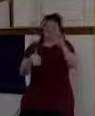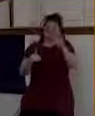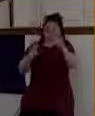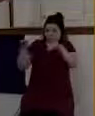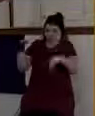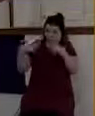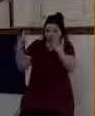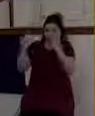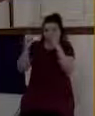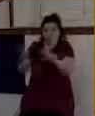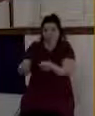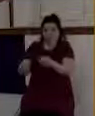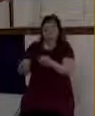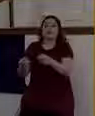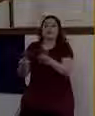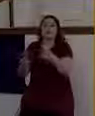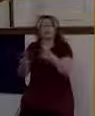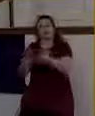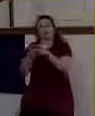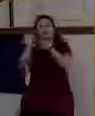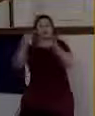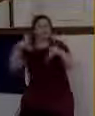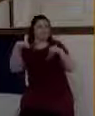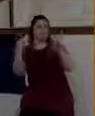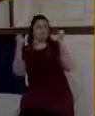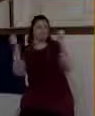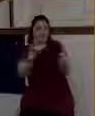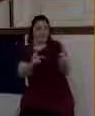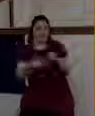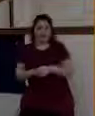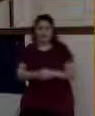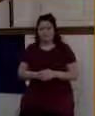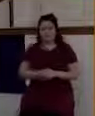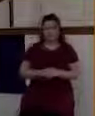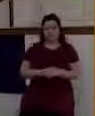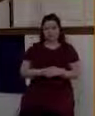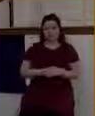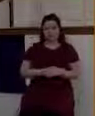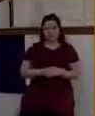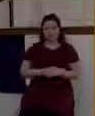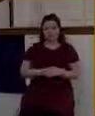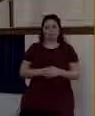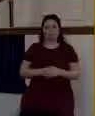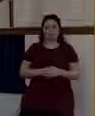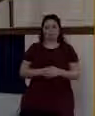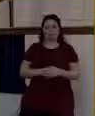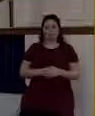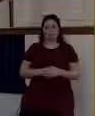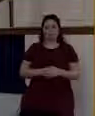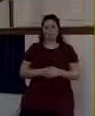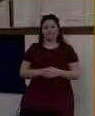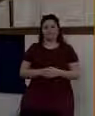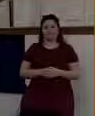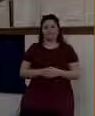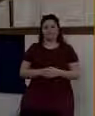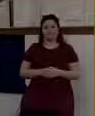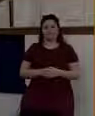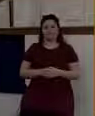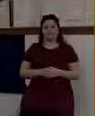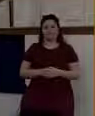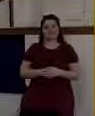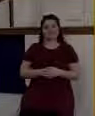If you gave someone a gift, then you were obligated to the person who received that gift was obligated to